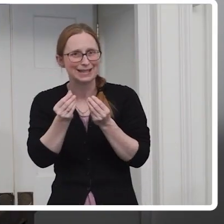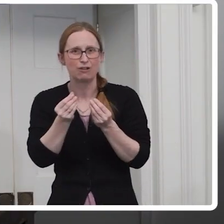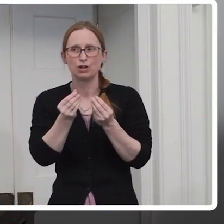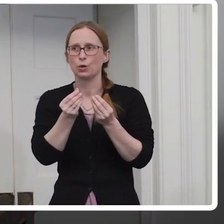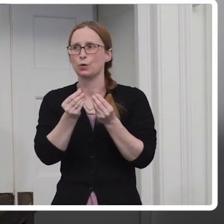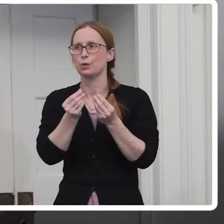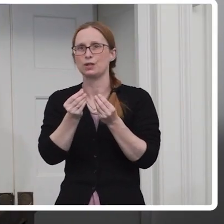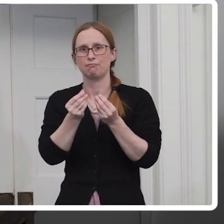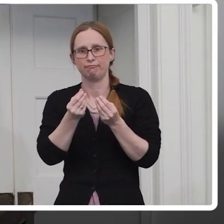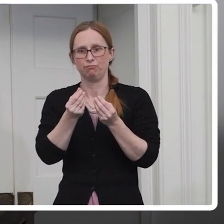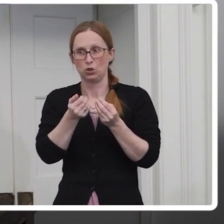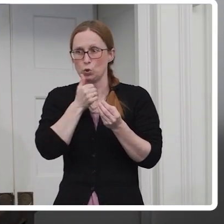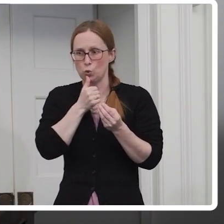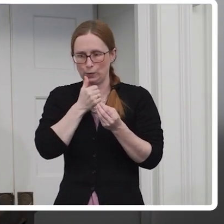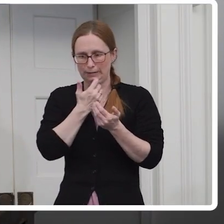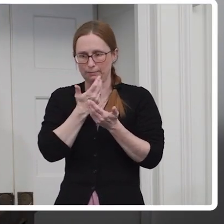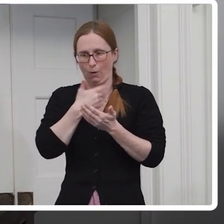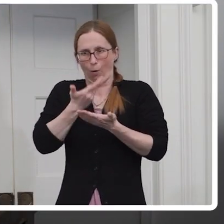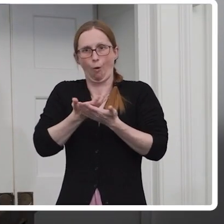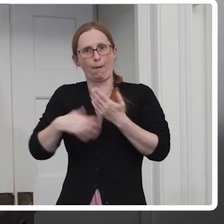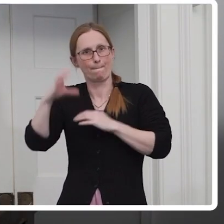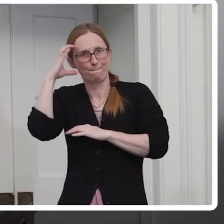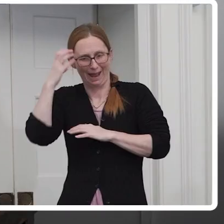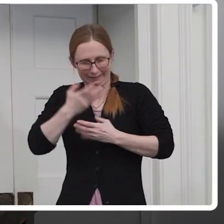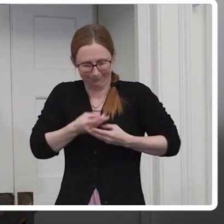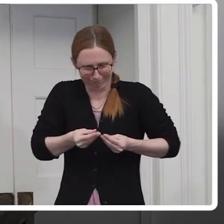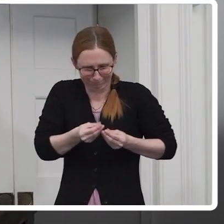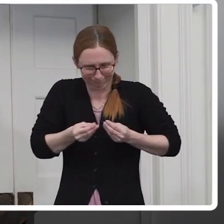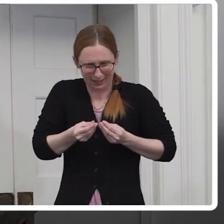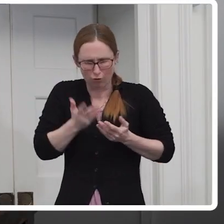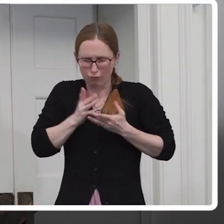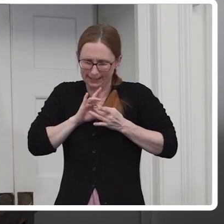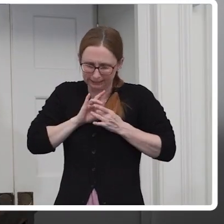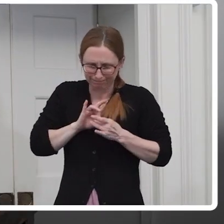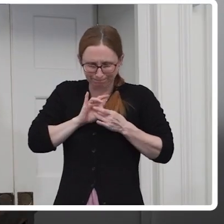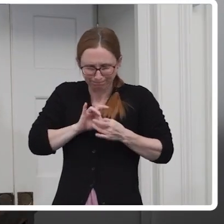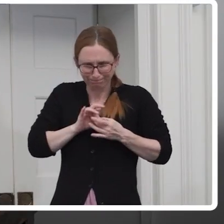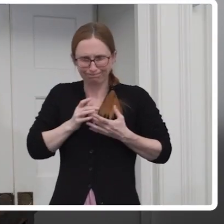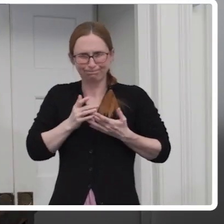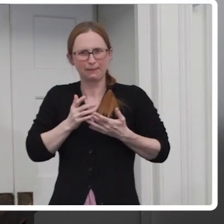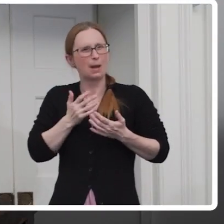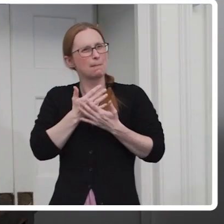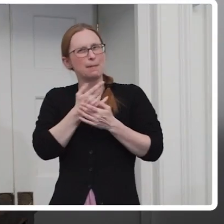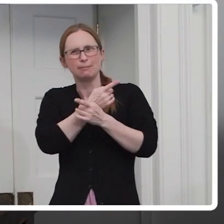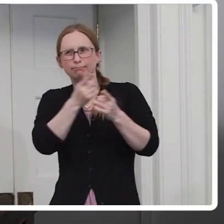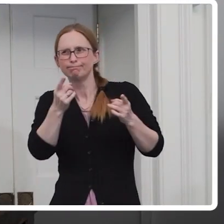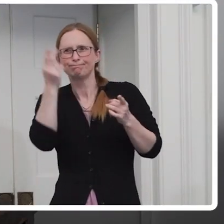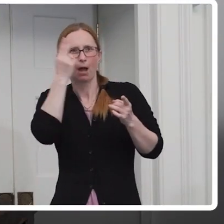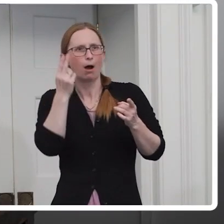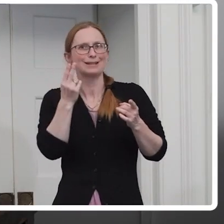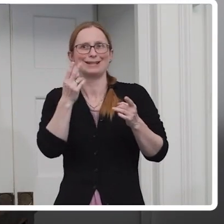her materials to her bed and had this really kind of relatable experience, I think, that